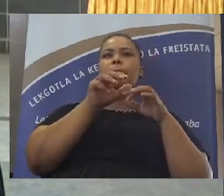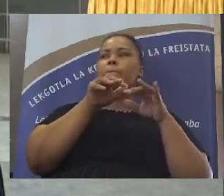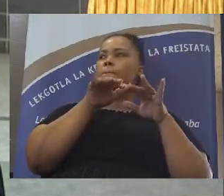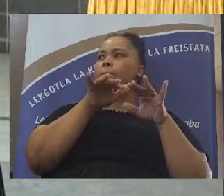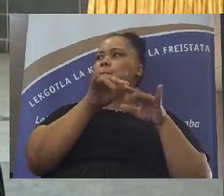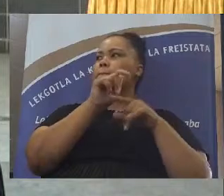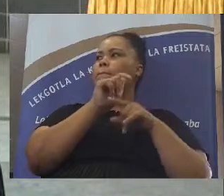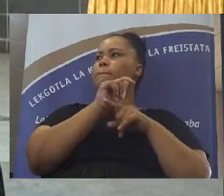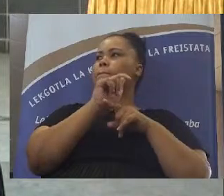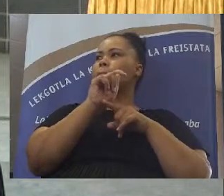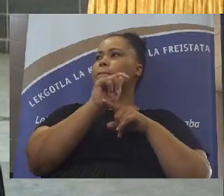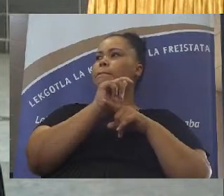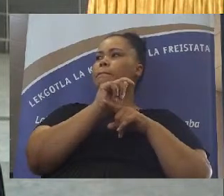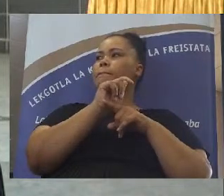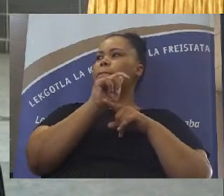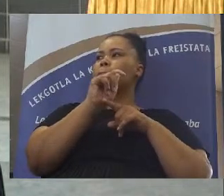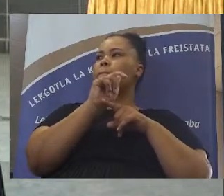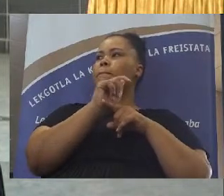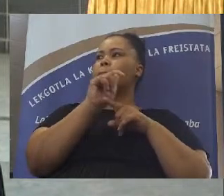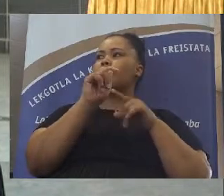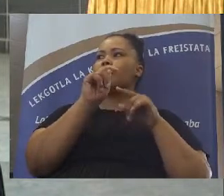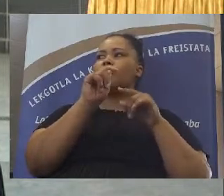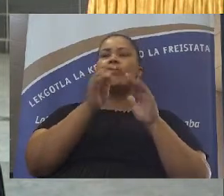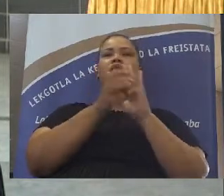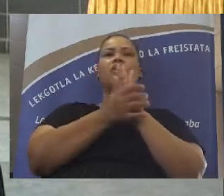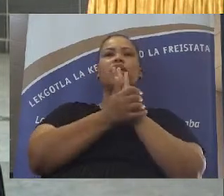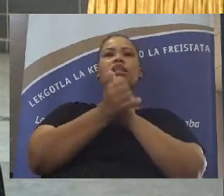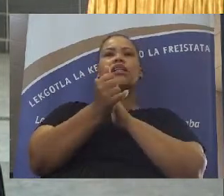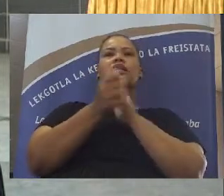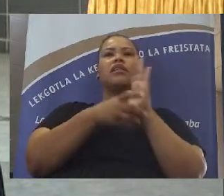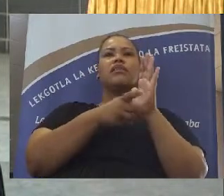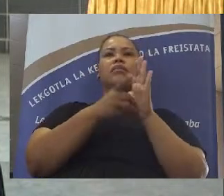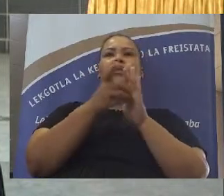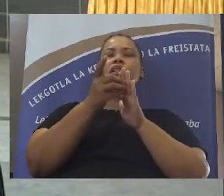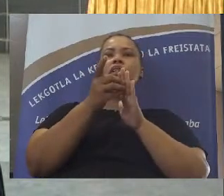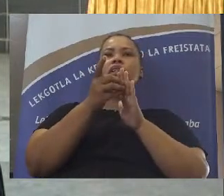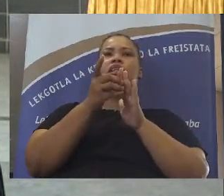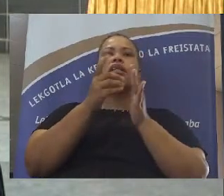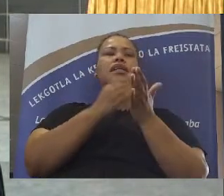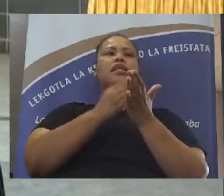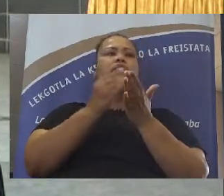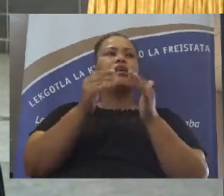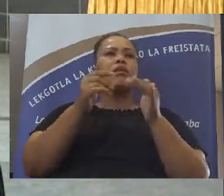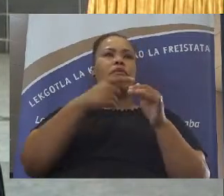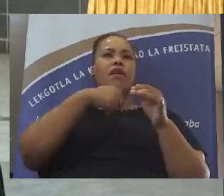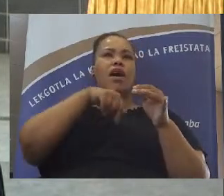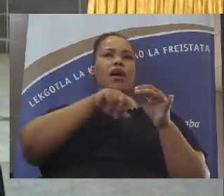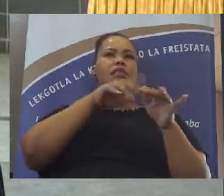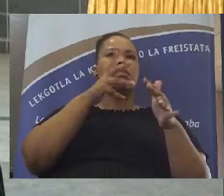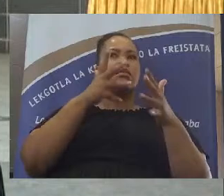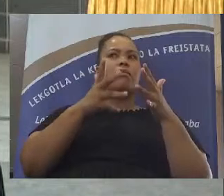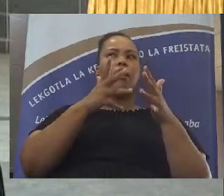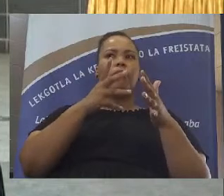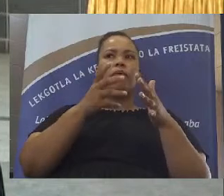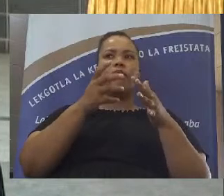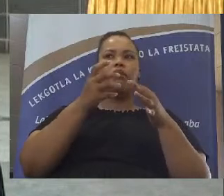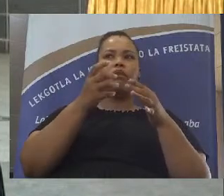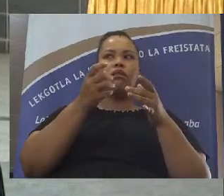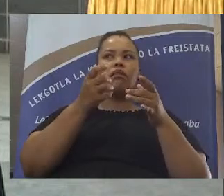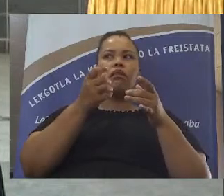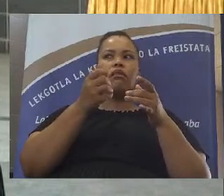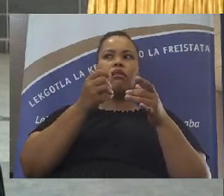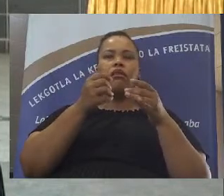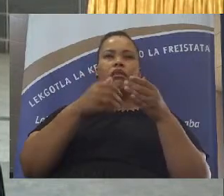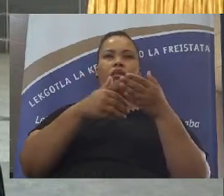trained for skills upliftment, where some of us are perhaps misinformed, you must fine print in your